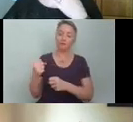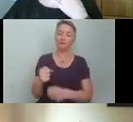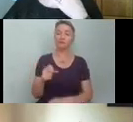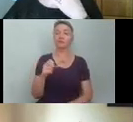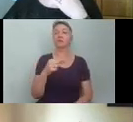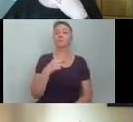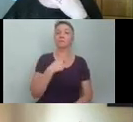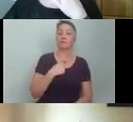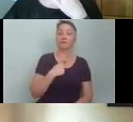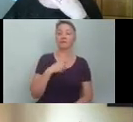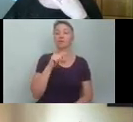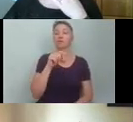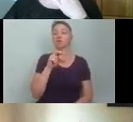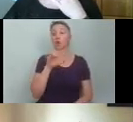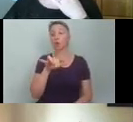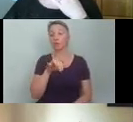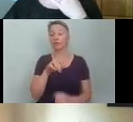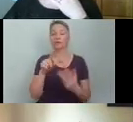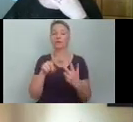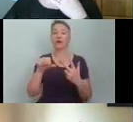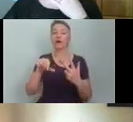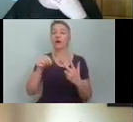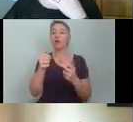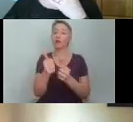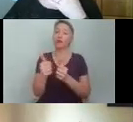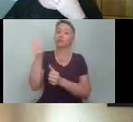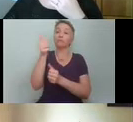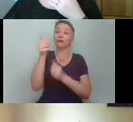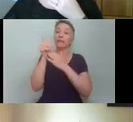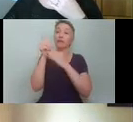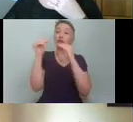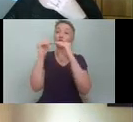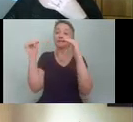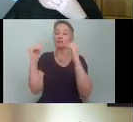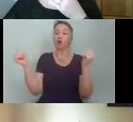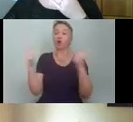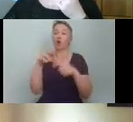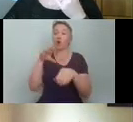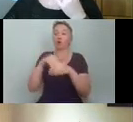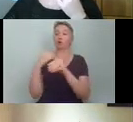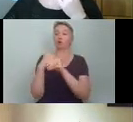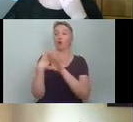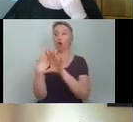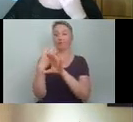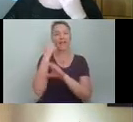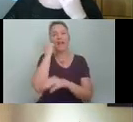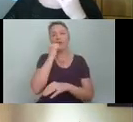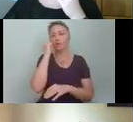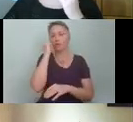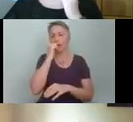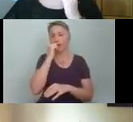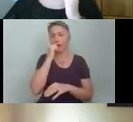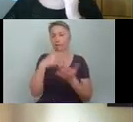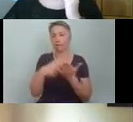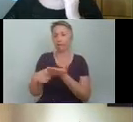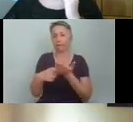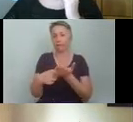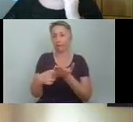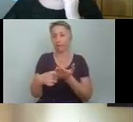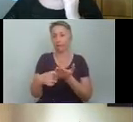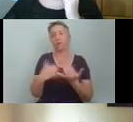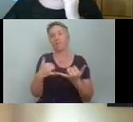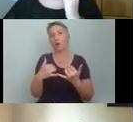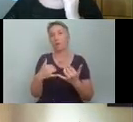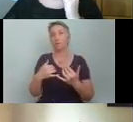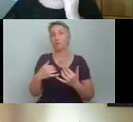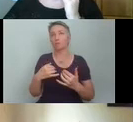I and many other senior leaders are on a call, or have been on a call every day. We've now reduced it to